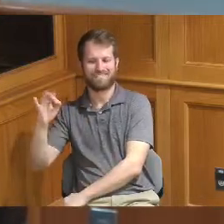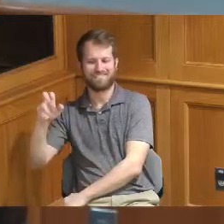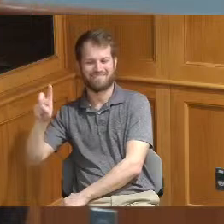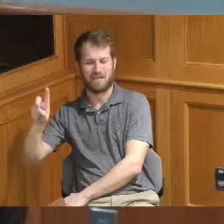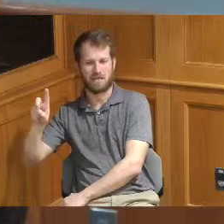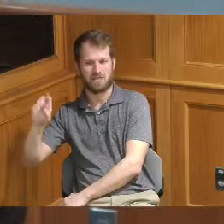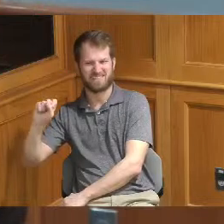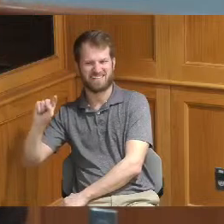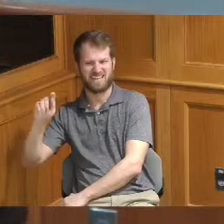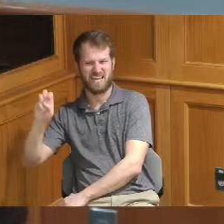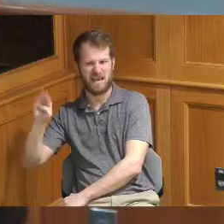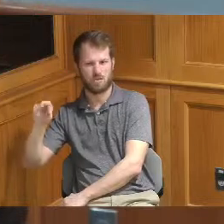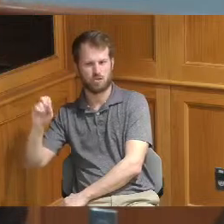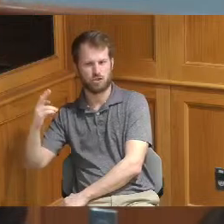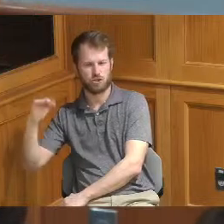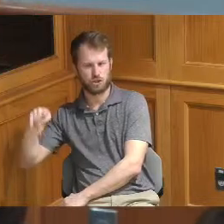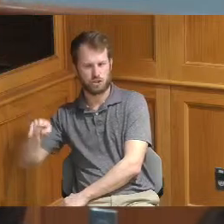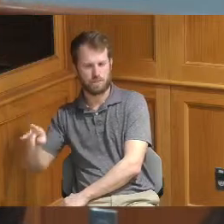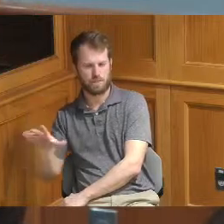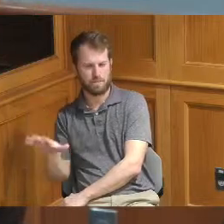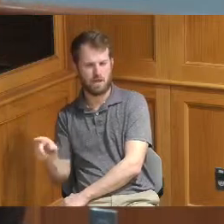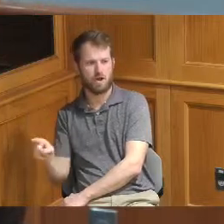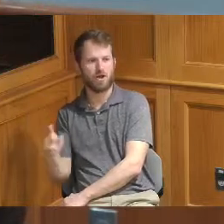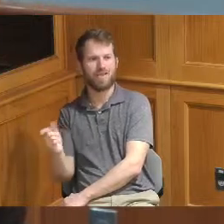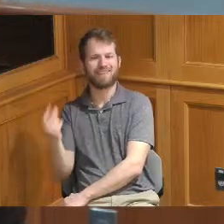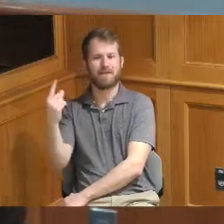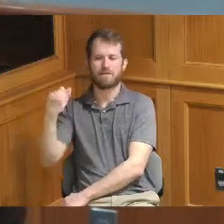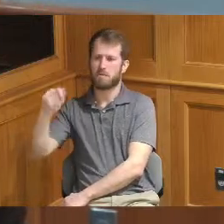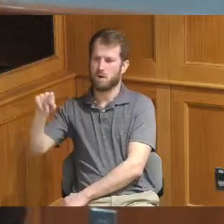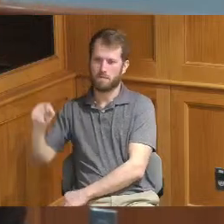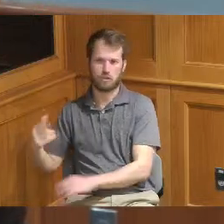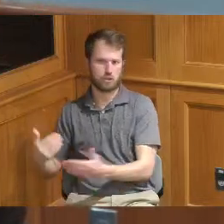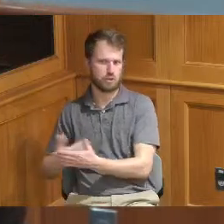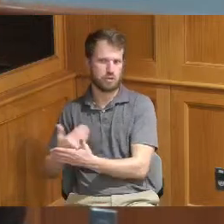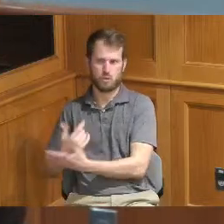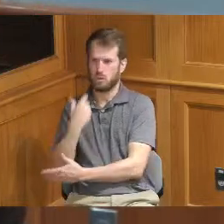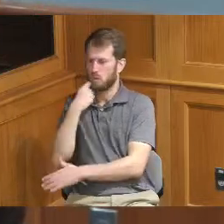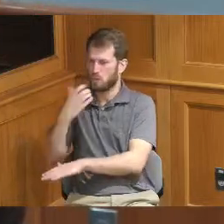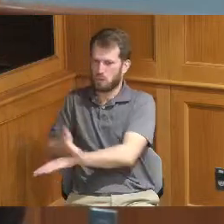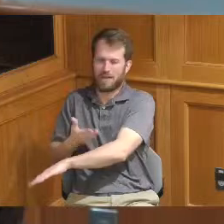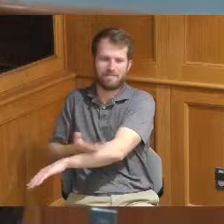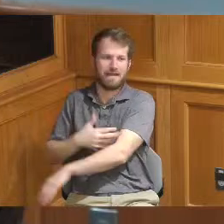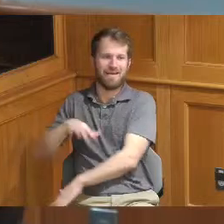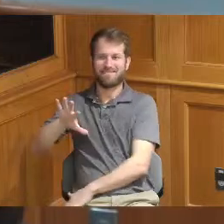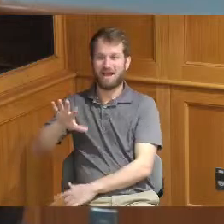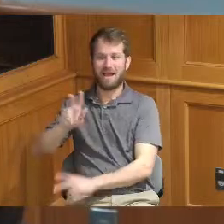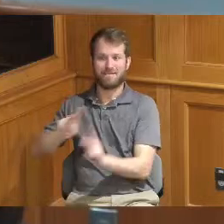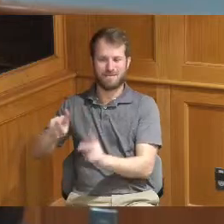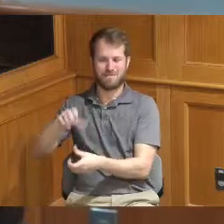total of 11 apartments. Everything's newly renovated, and 5 people